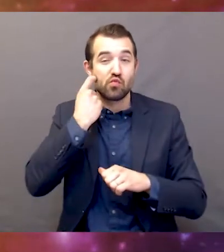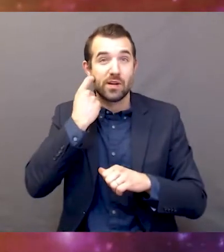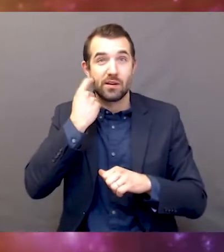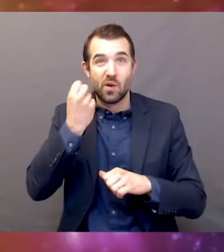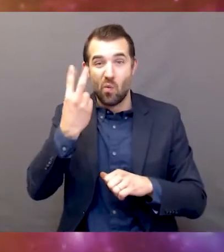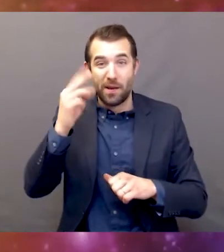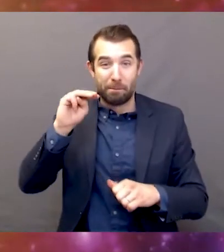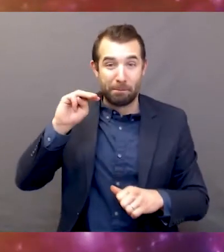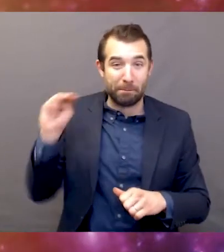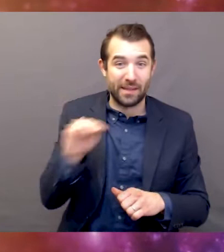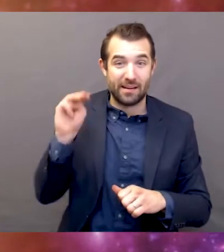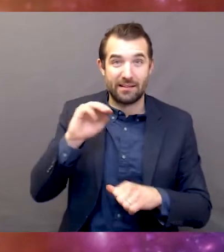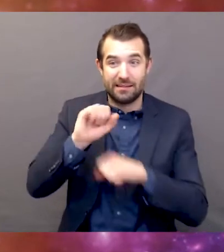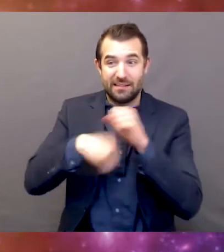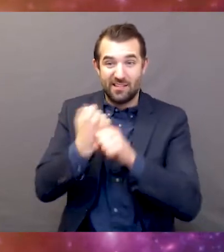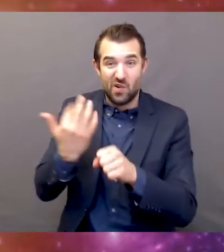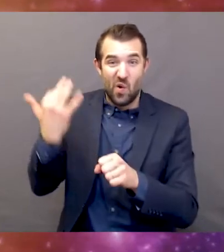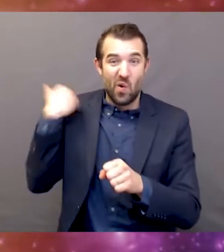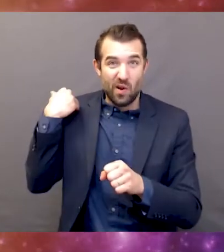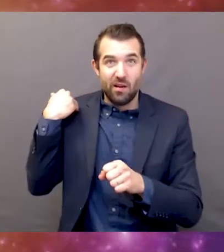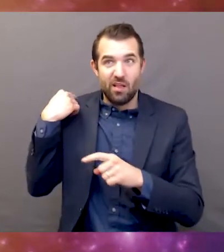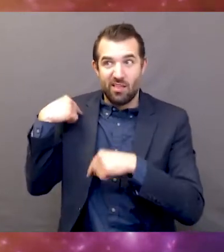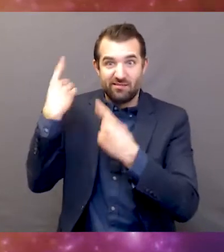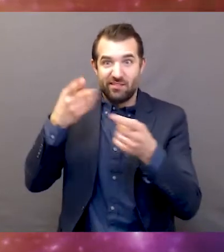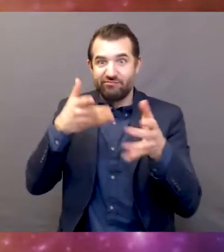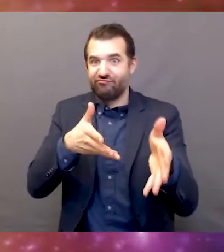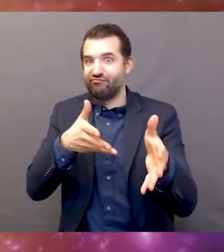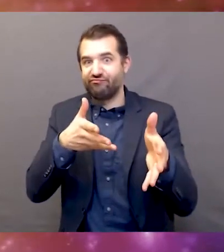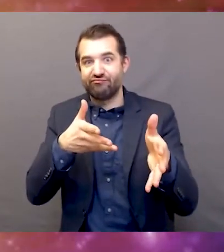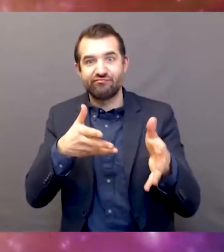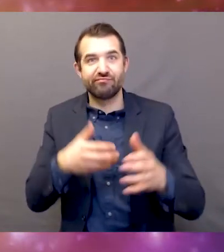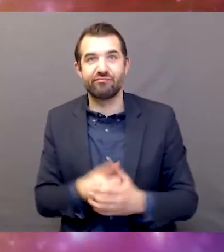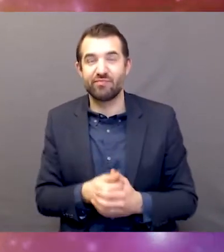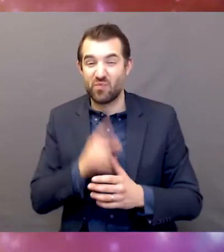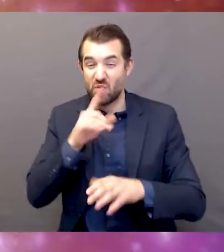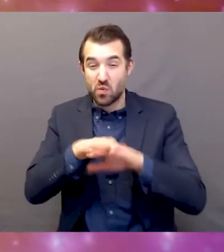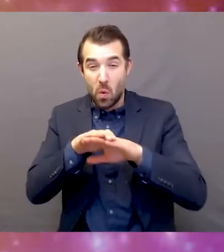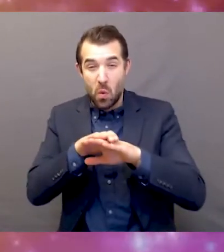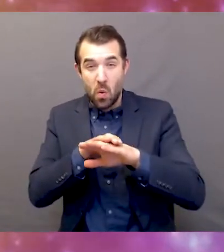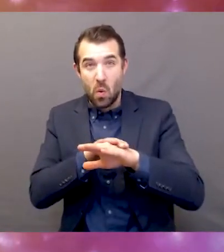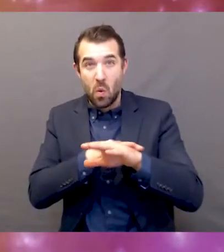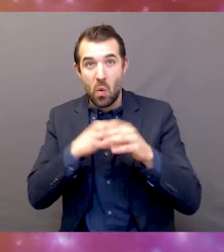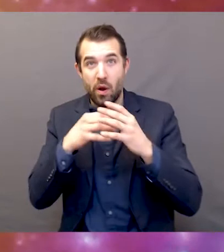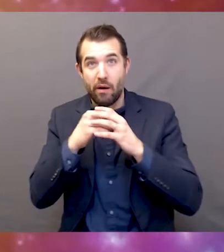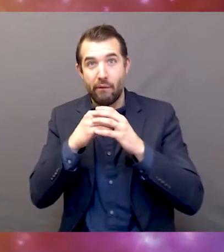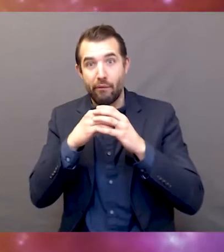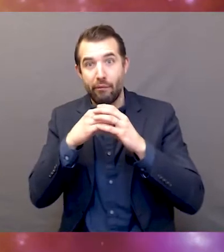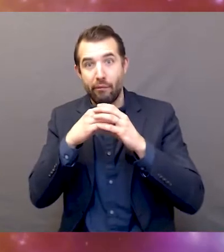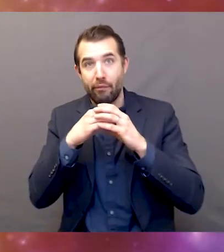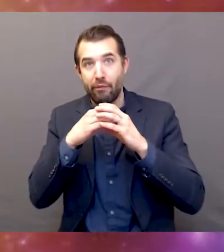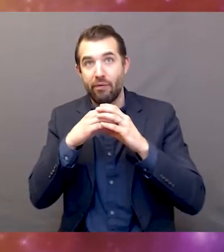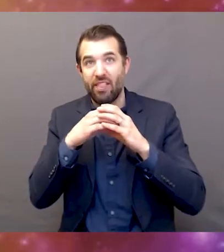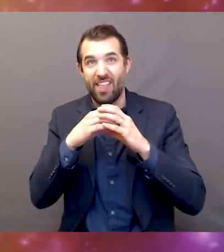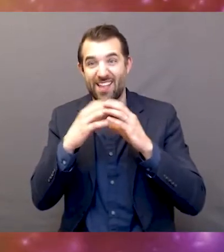this shock that we now see further out, but the bubble has been sitting here. It hasn't been rising very quickly. It's been refilled